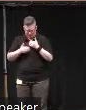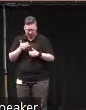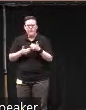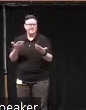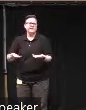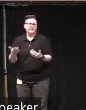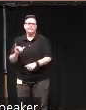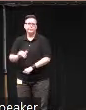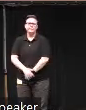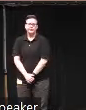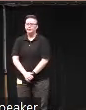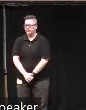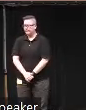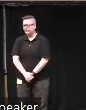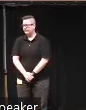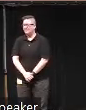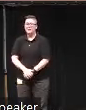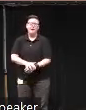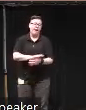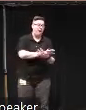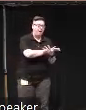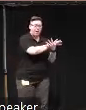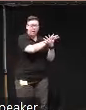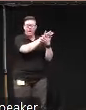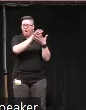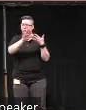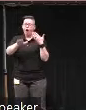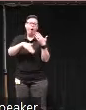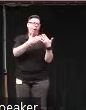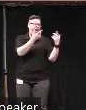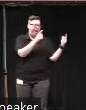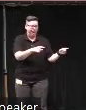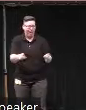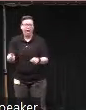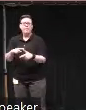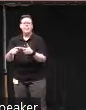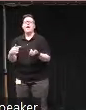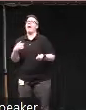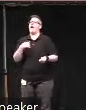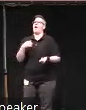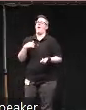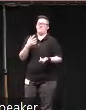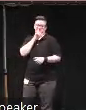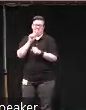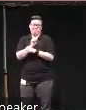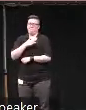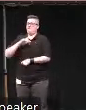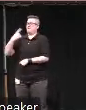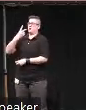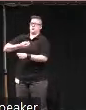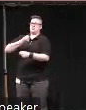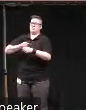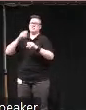well. All those things led me to really, my first 2 years were